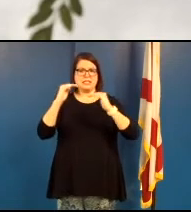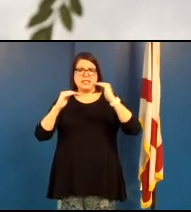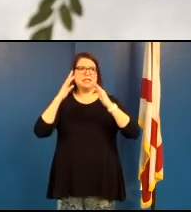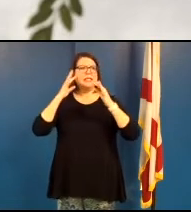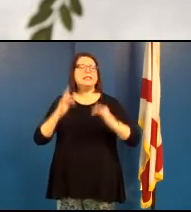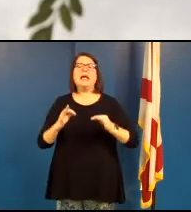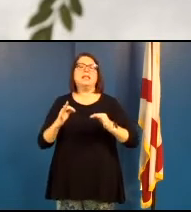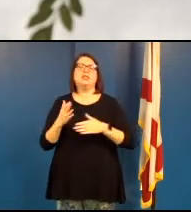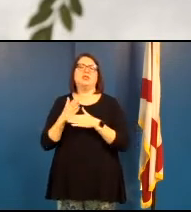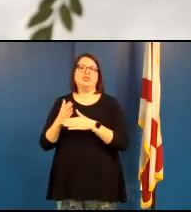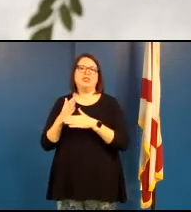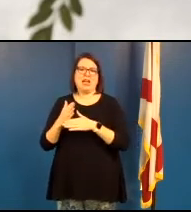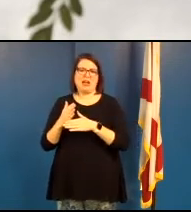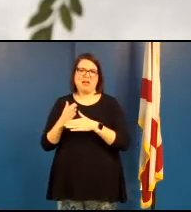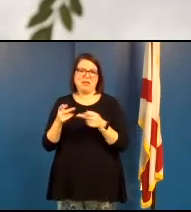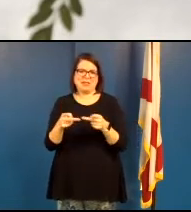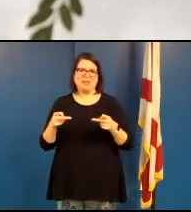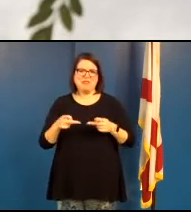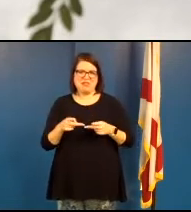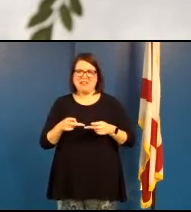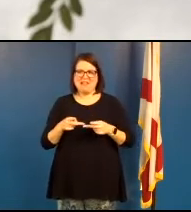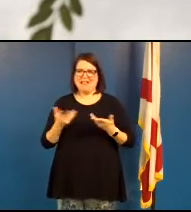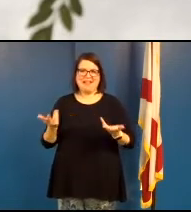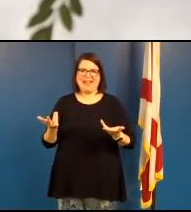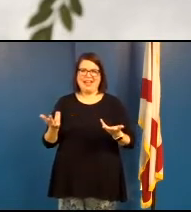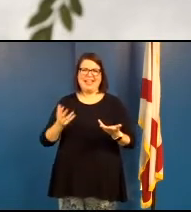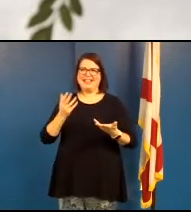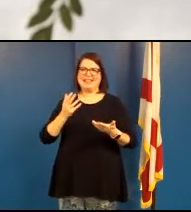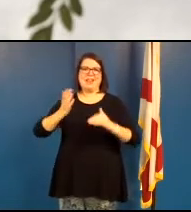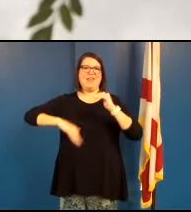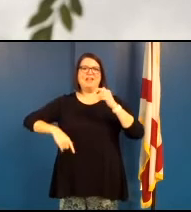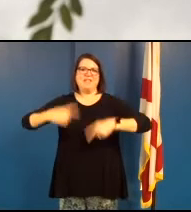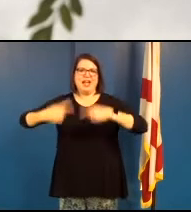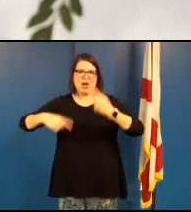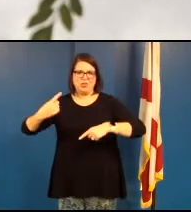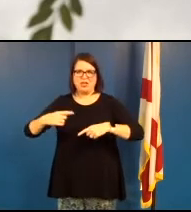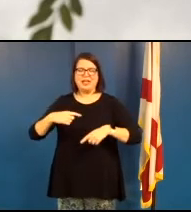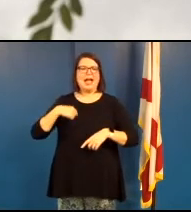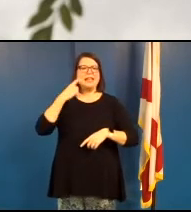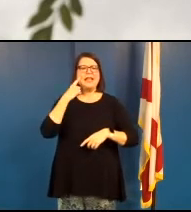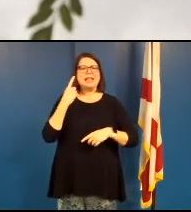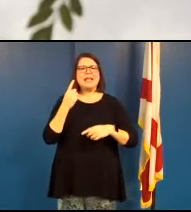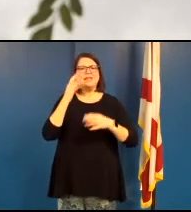last year just to share the title, and you know they're gonna work it out. One person's gonna be more policy oriented and the other's gonna